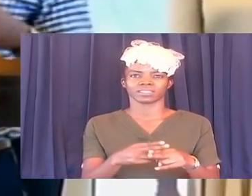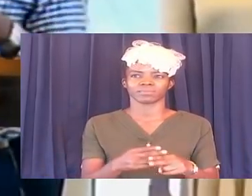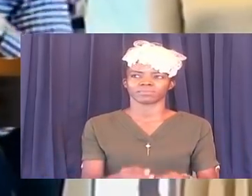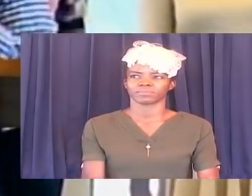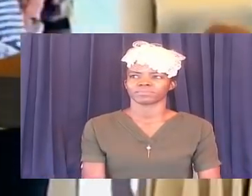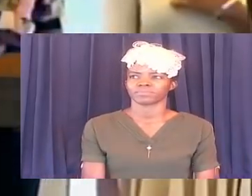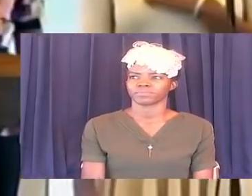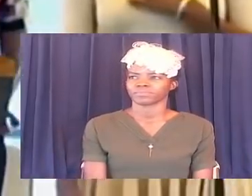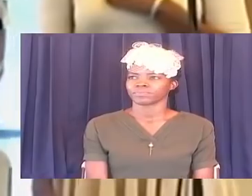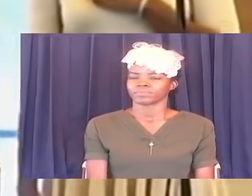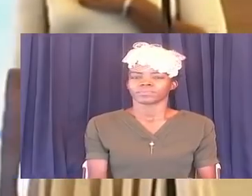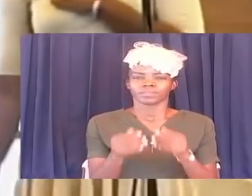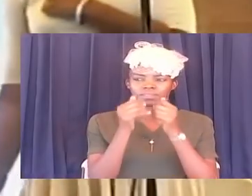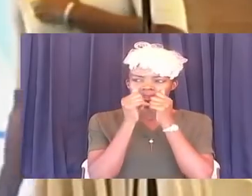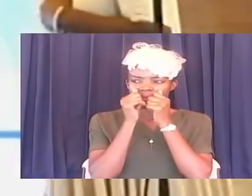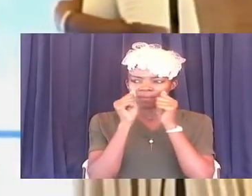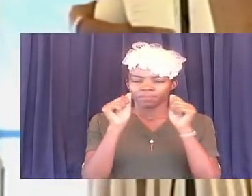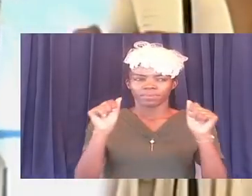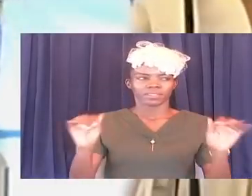Praise the Lord.